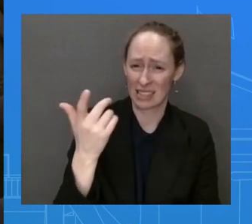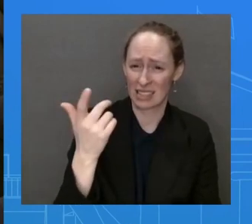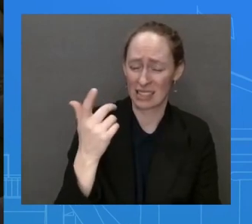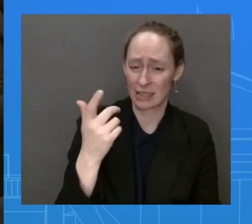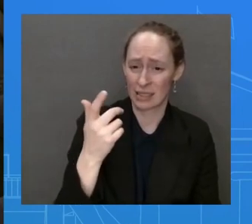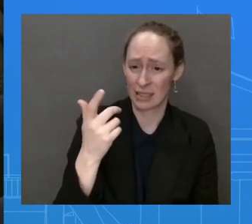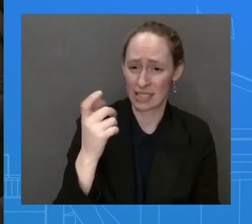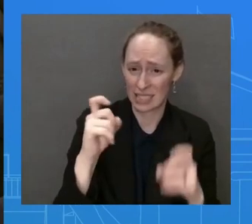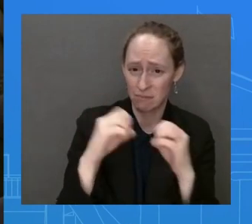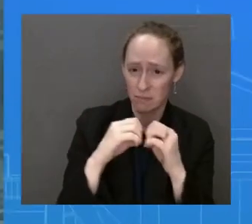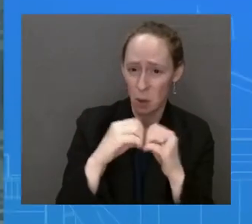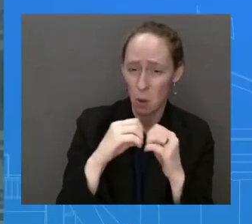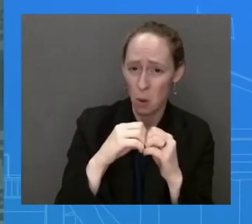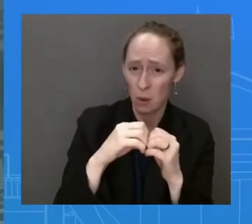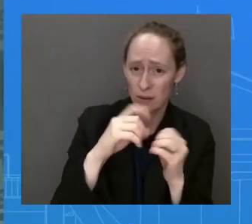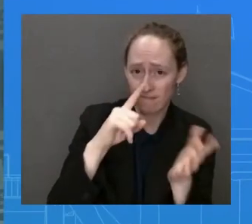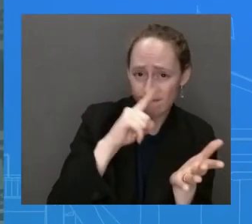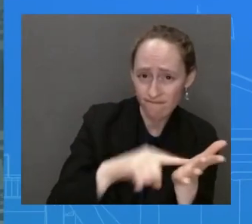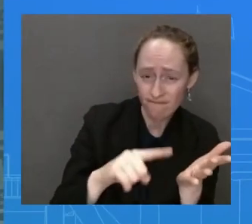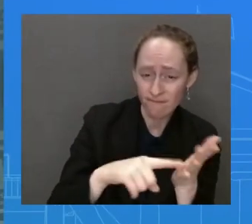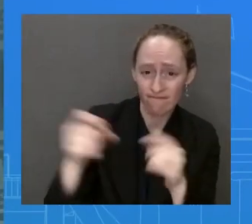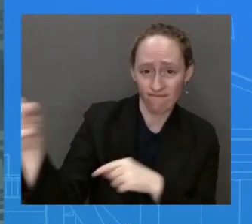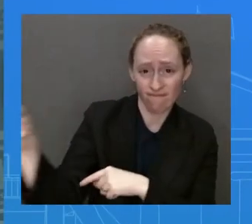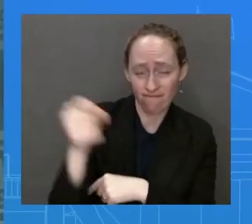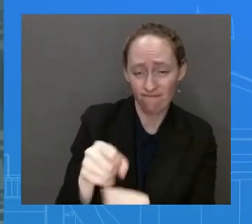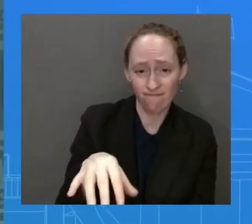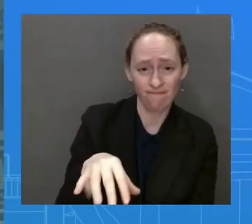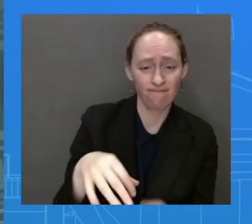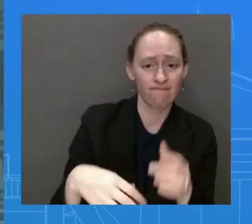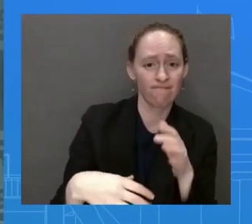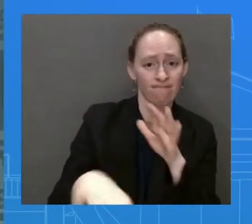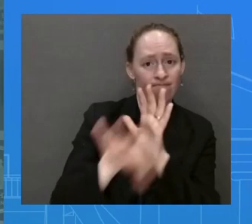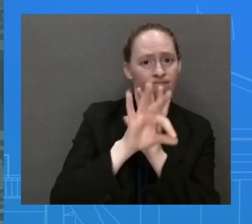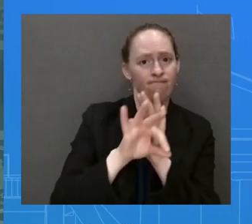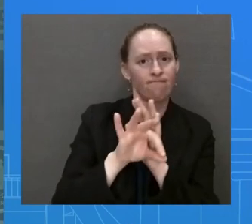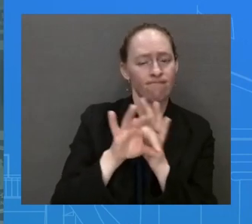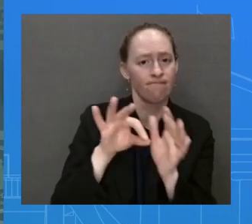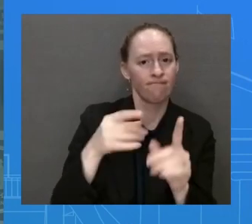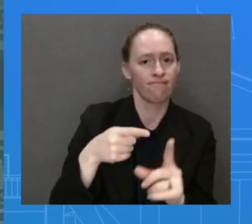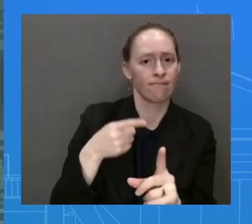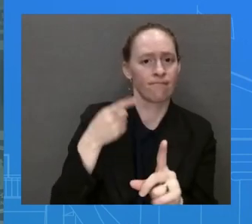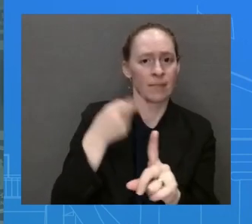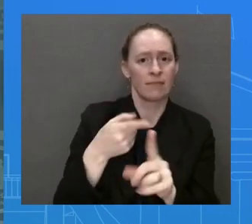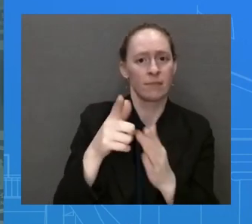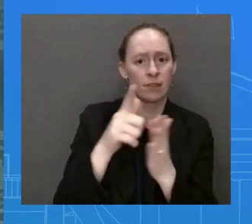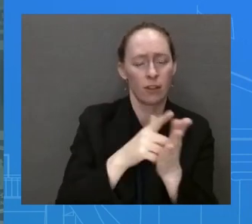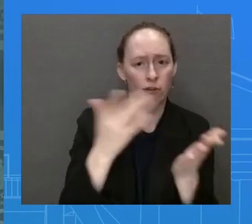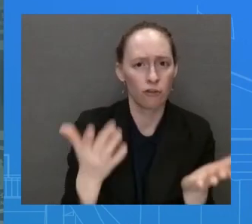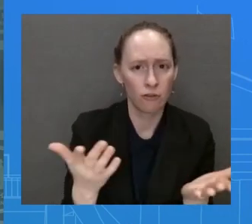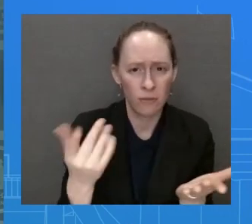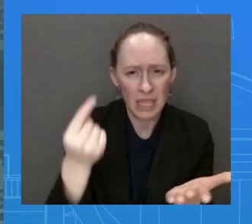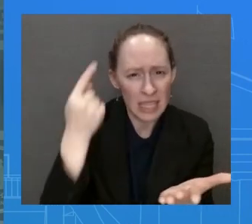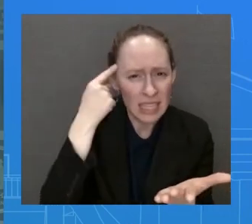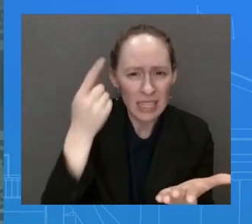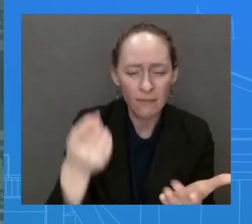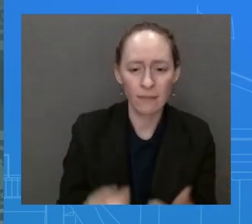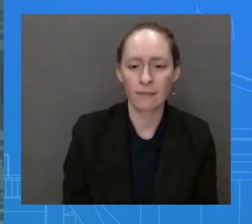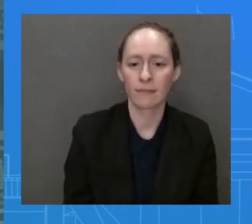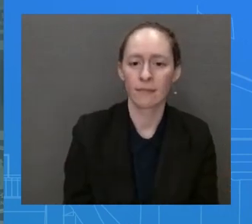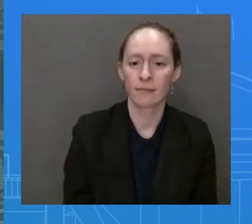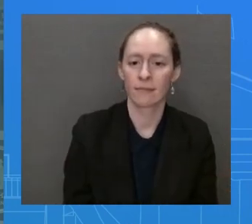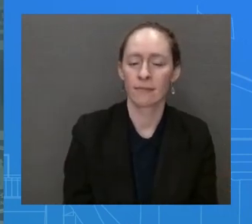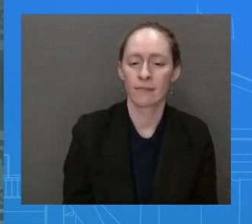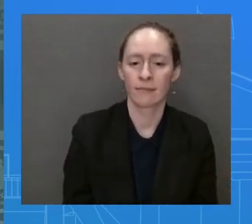was appointed? What I can tell you is that we were not given a heads up that Attorney General Garland was going to